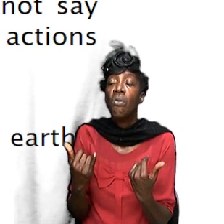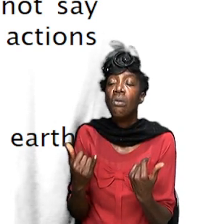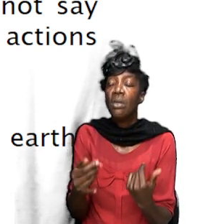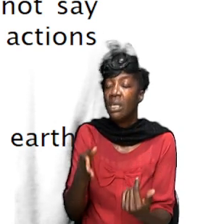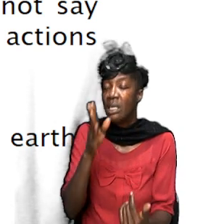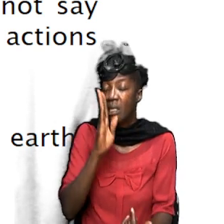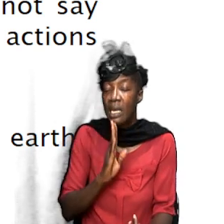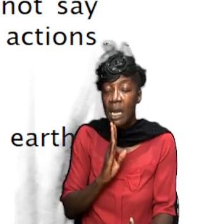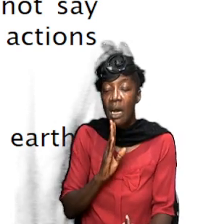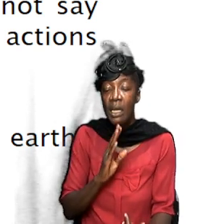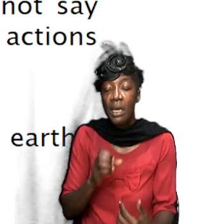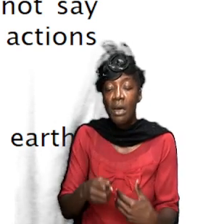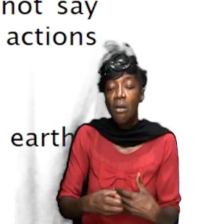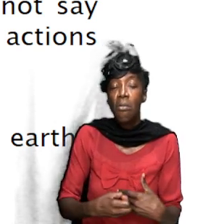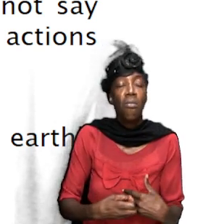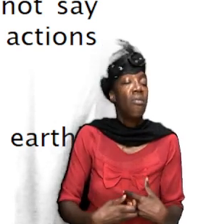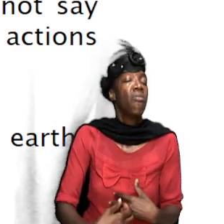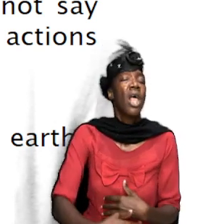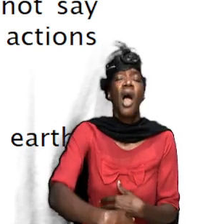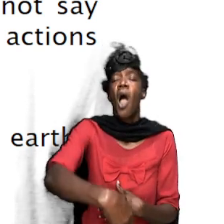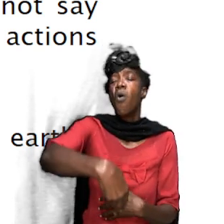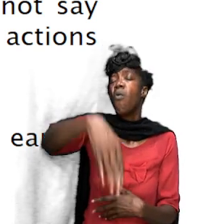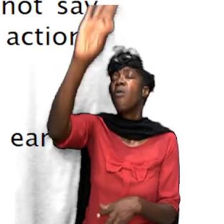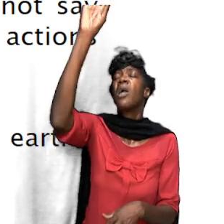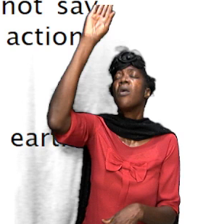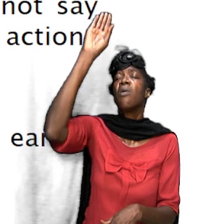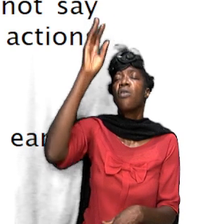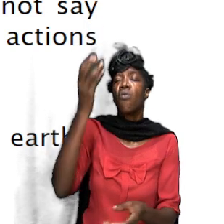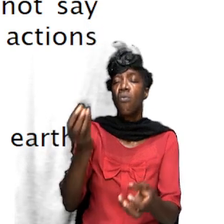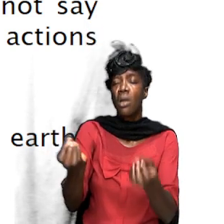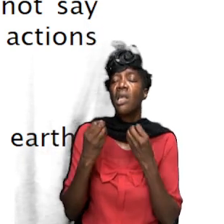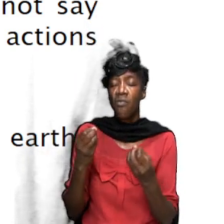God, away with you and give us somebody that we can see.